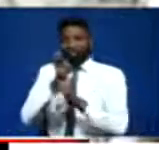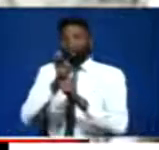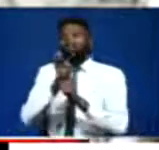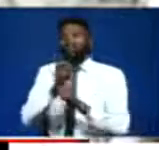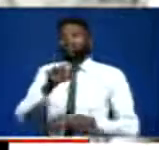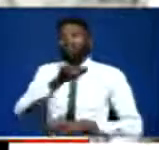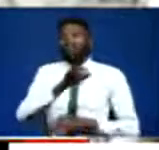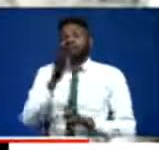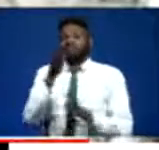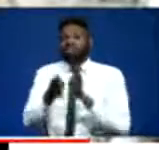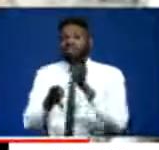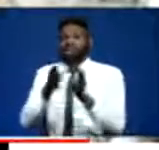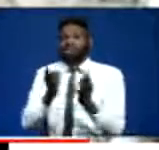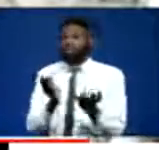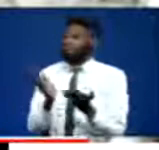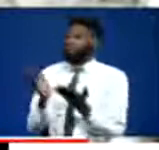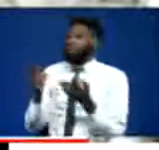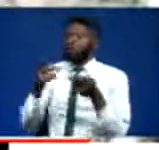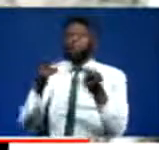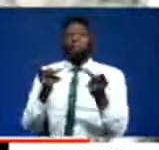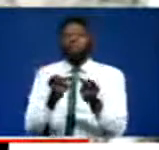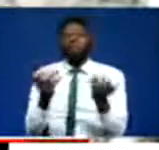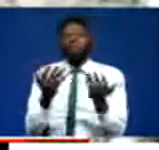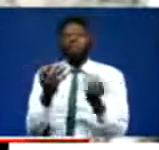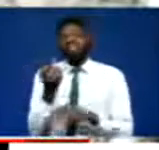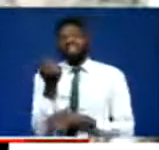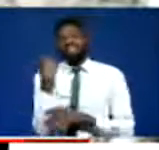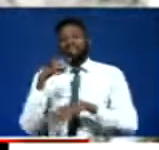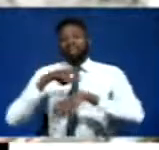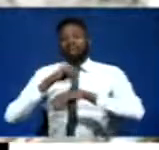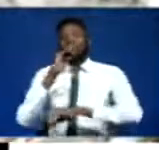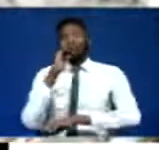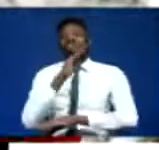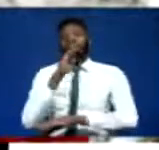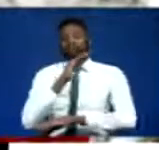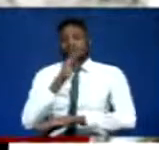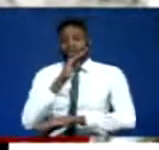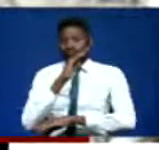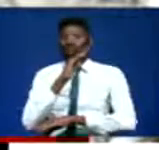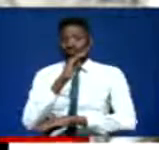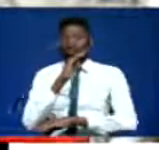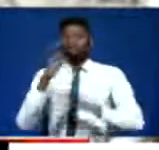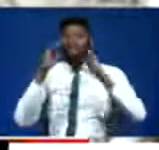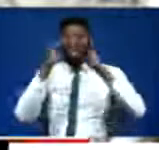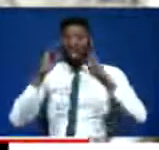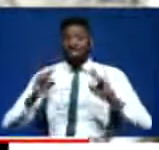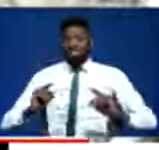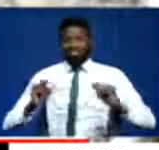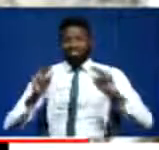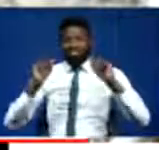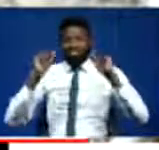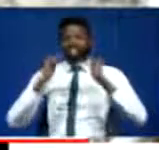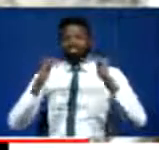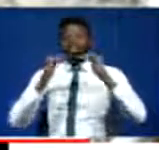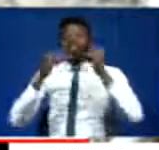the site where yesterday in the afternoon this seven-storey building collapsed. And from last night until